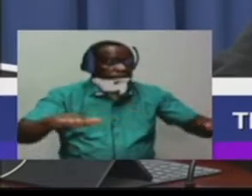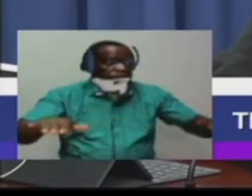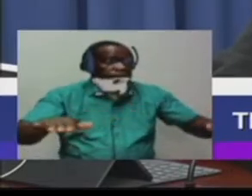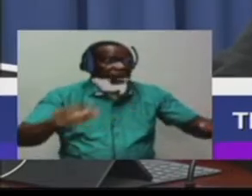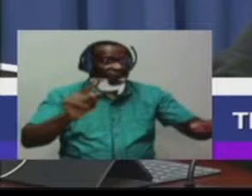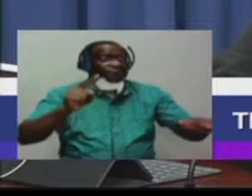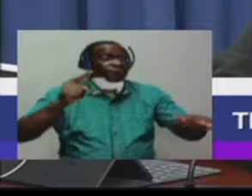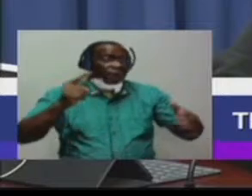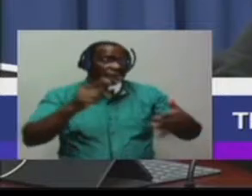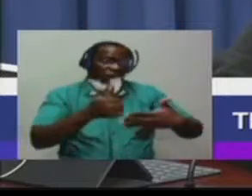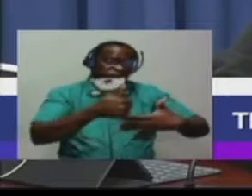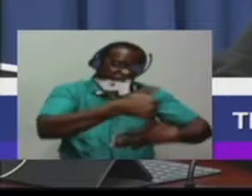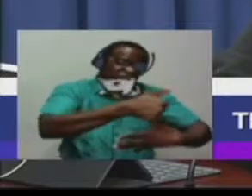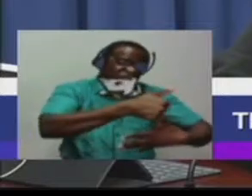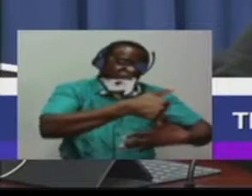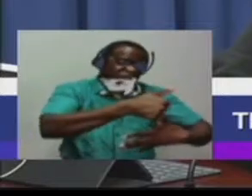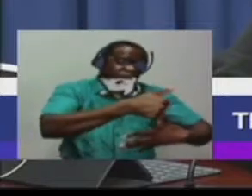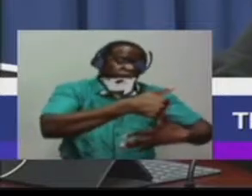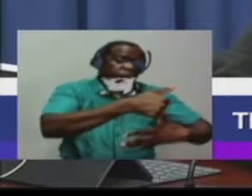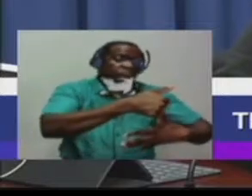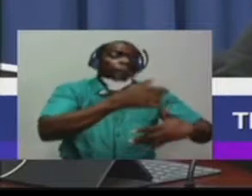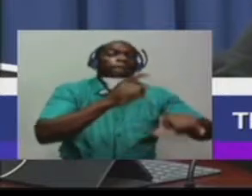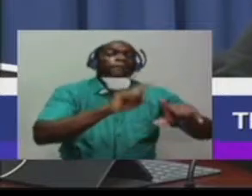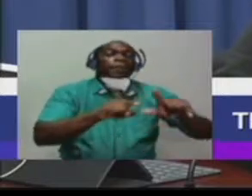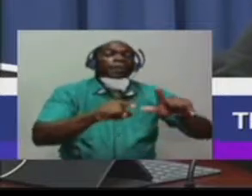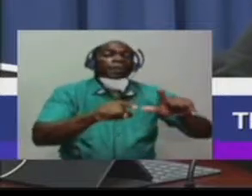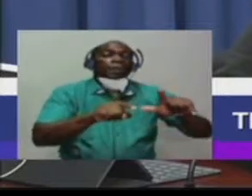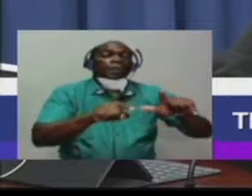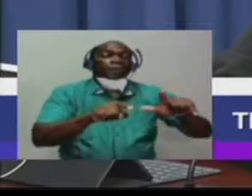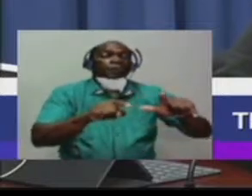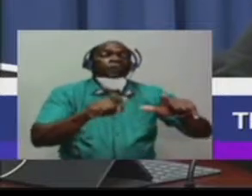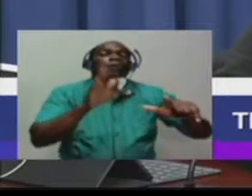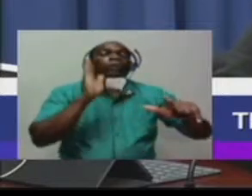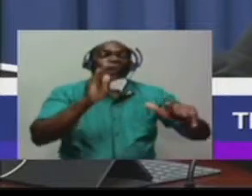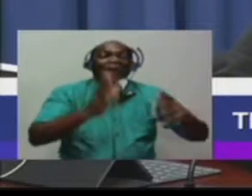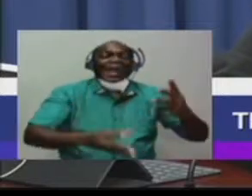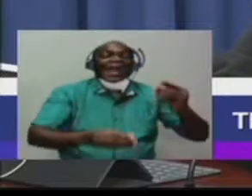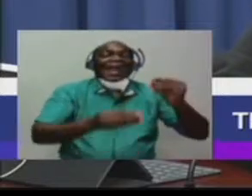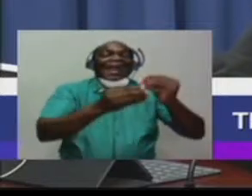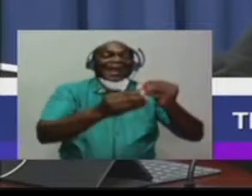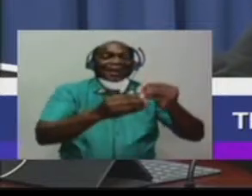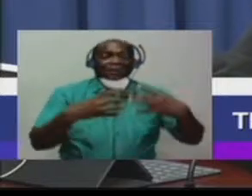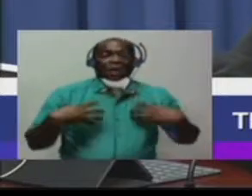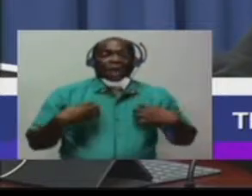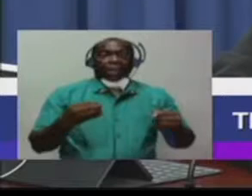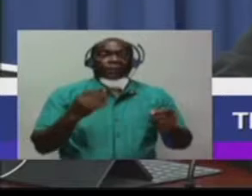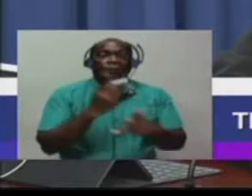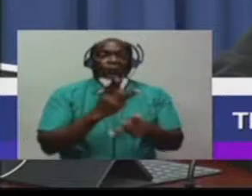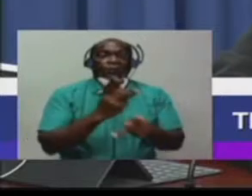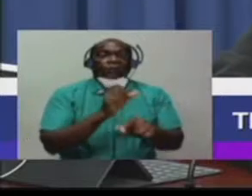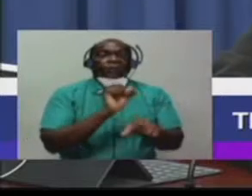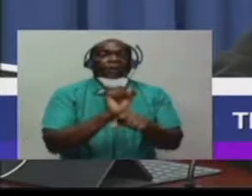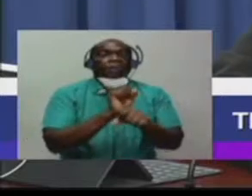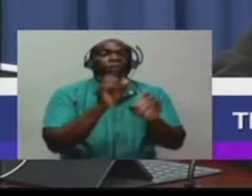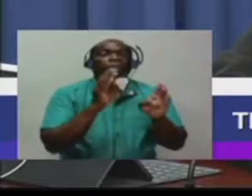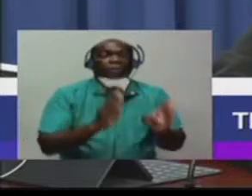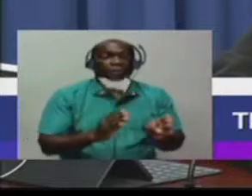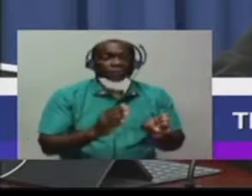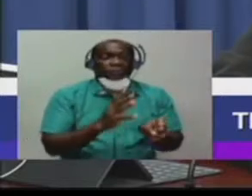But we are now going to open it up to all healthcare workers, give them another option, and